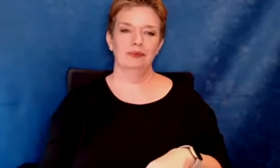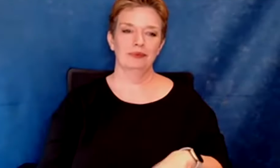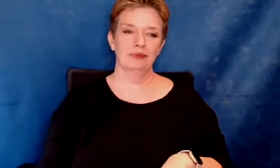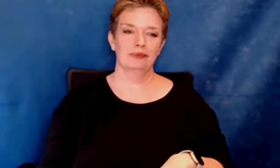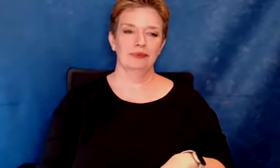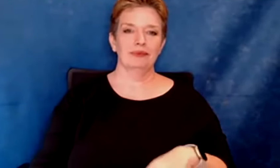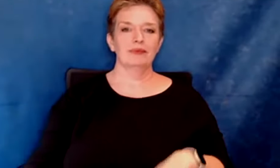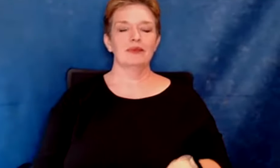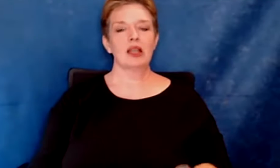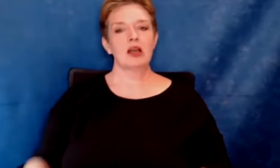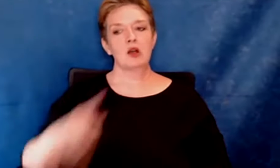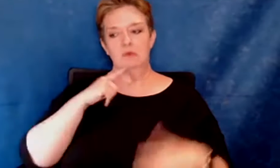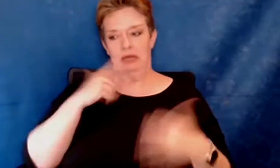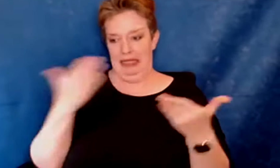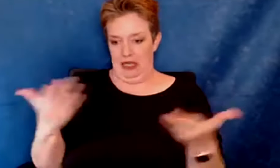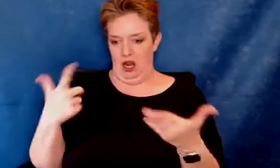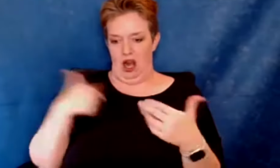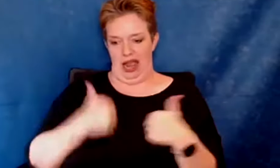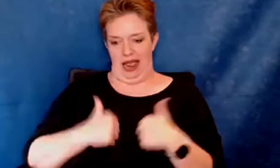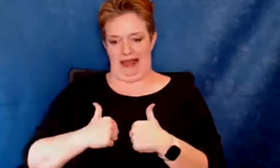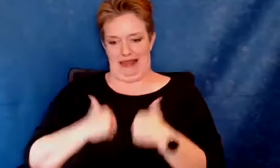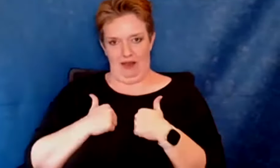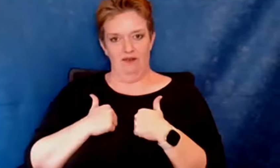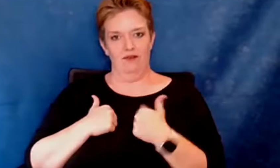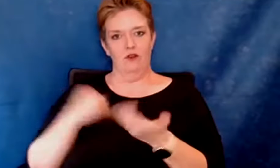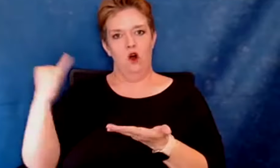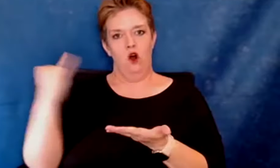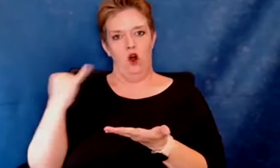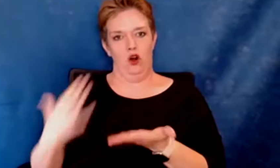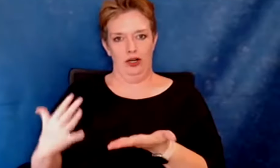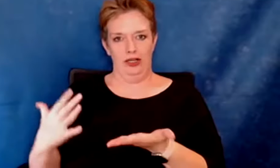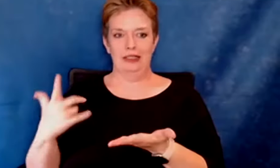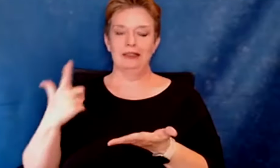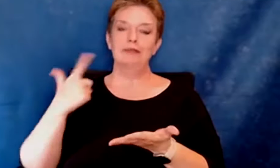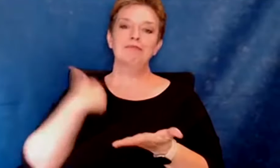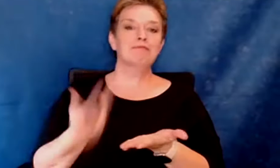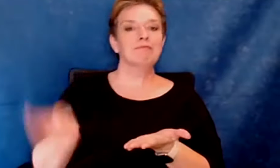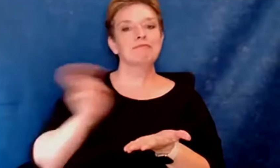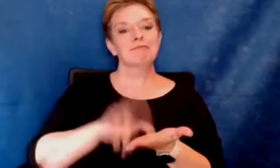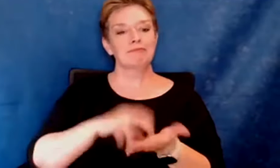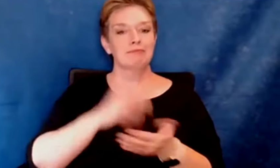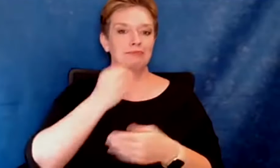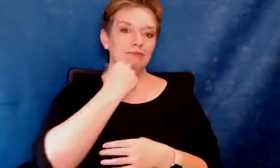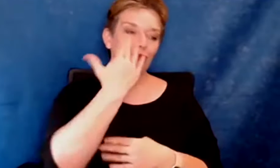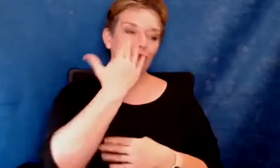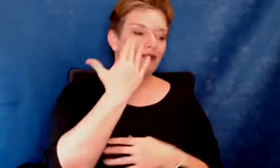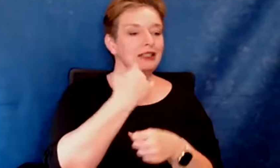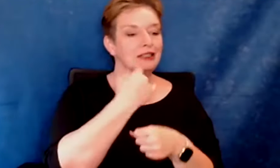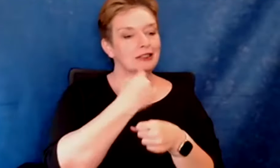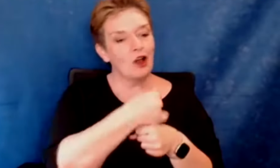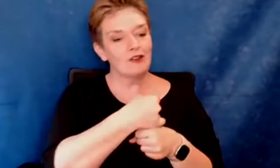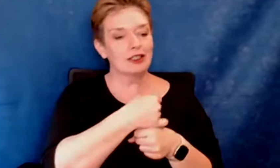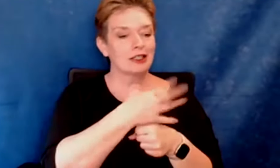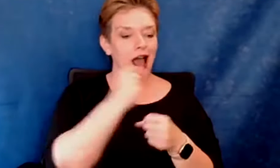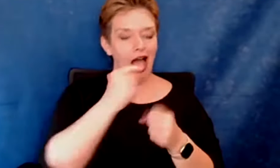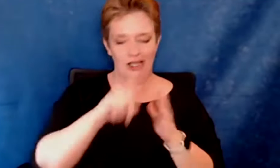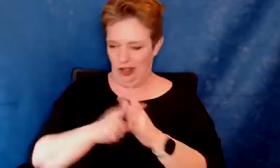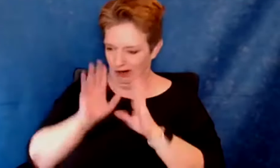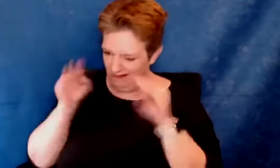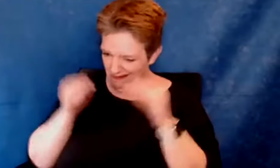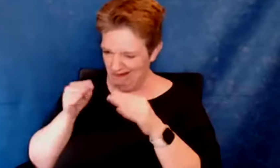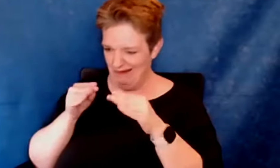an artist and wake up, make my little breakfast and coffee, and then really just start researching and working on my art.